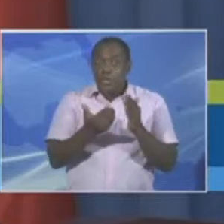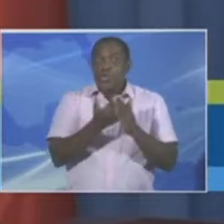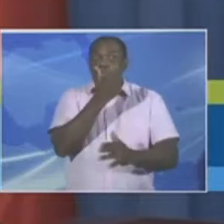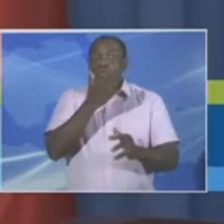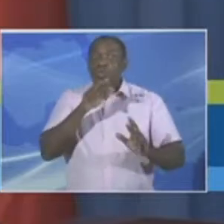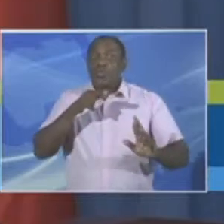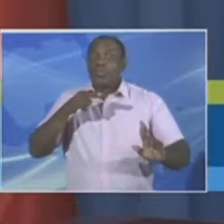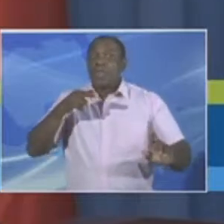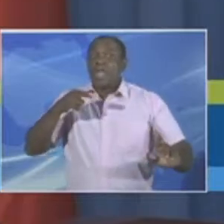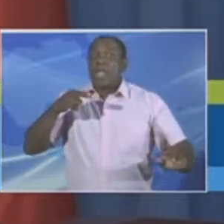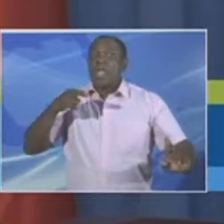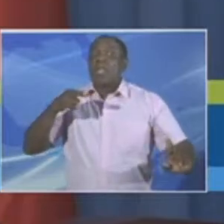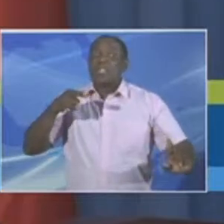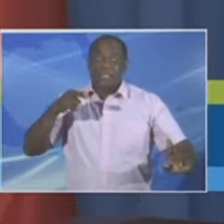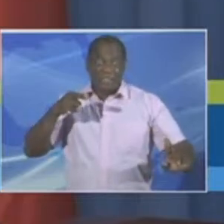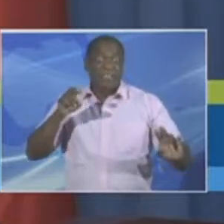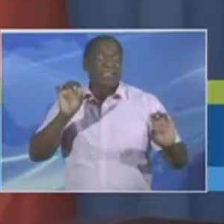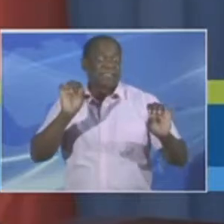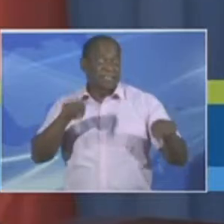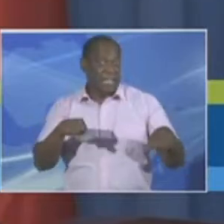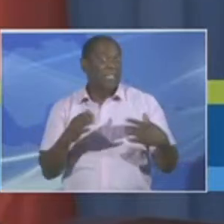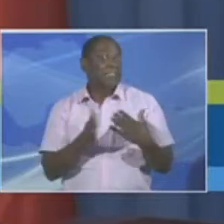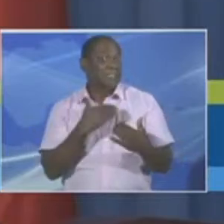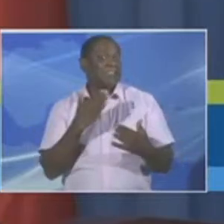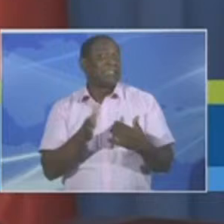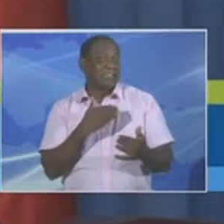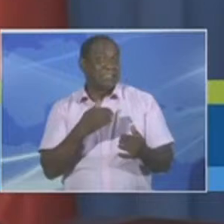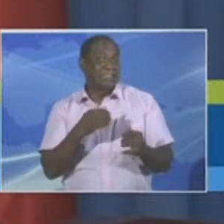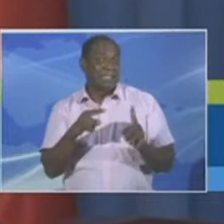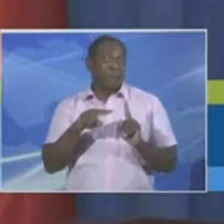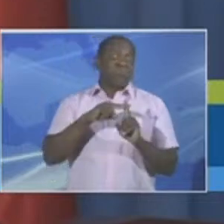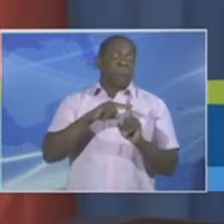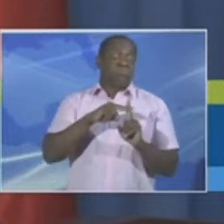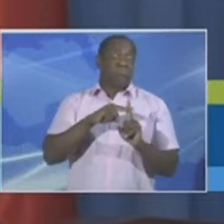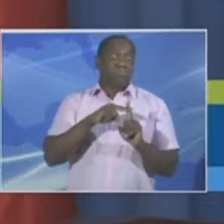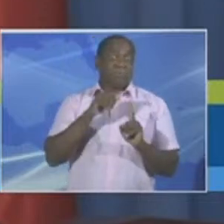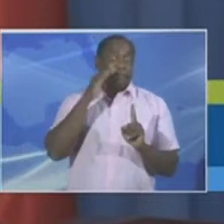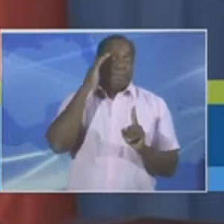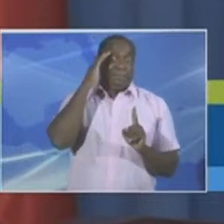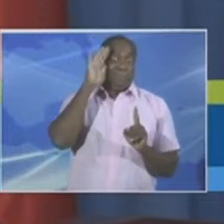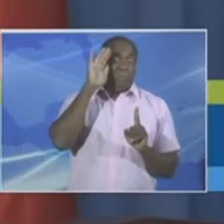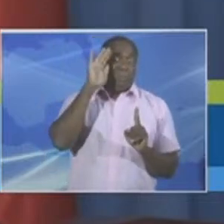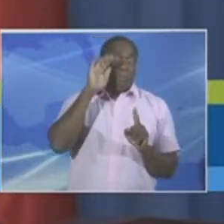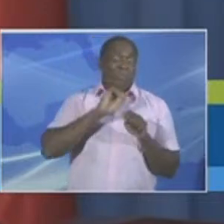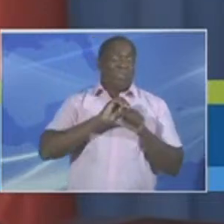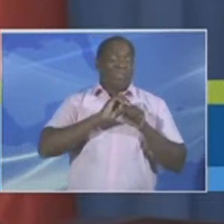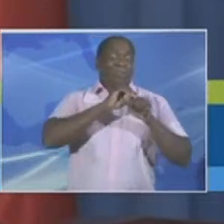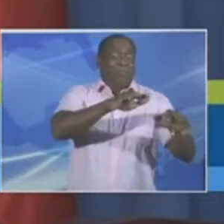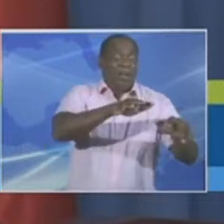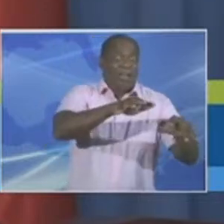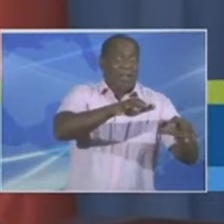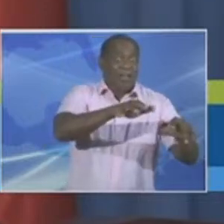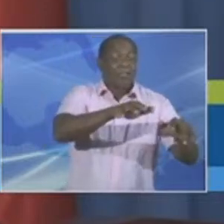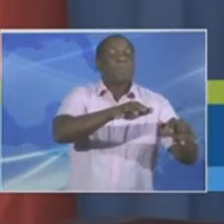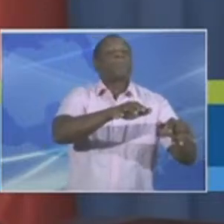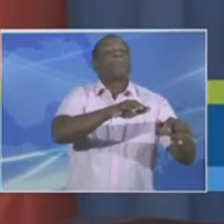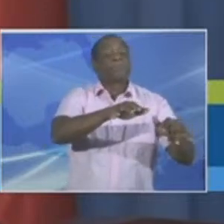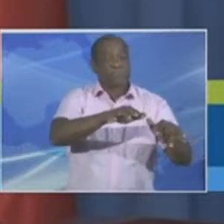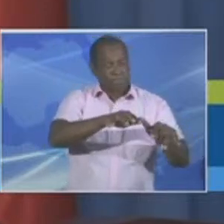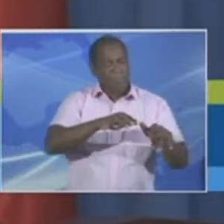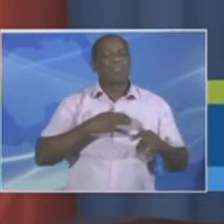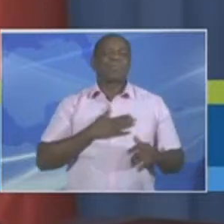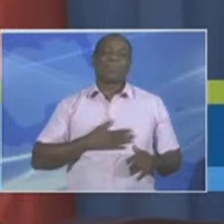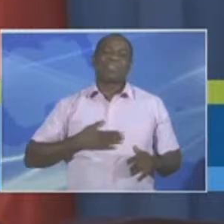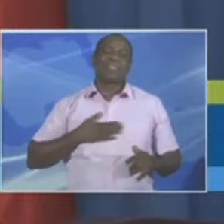may be infected and not know, and you can still transmit. Please practice your